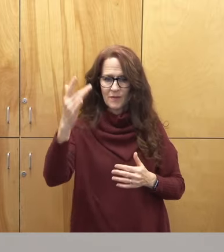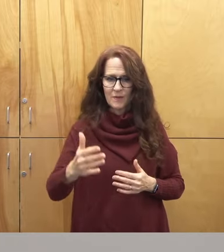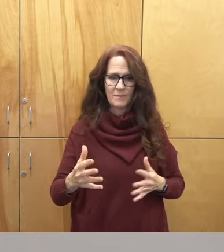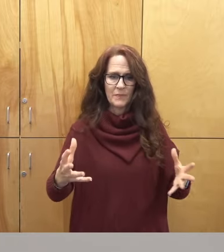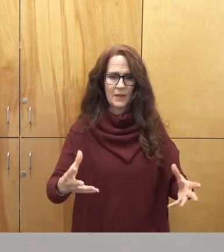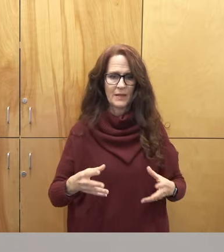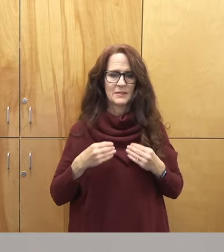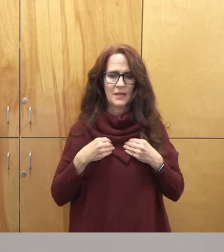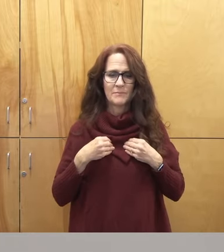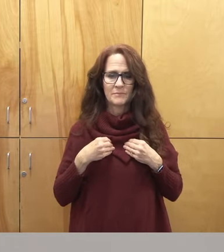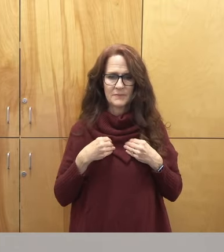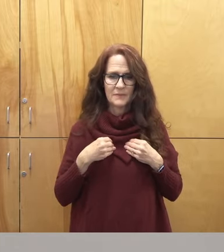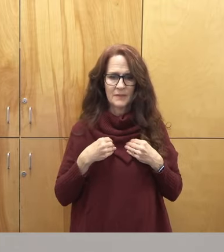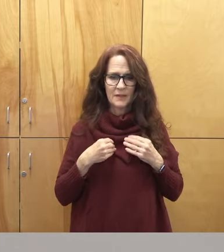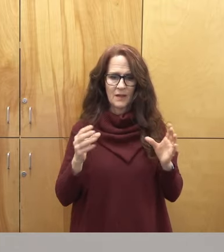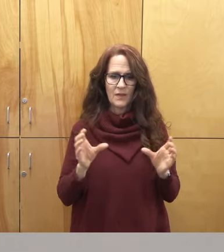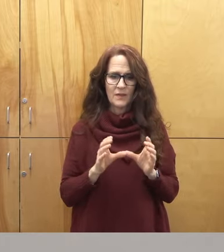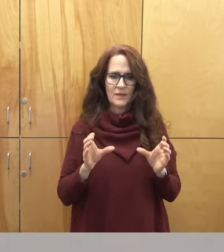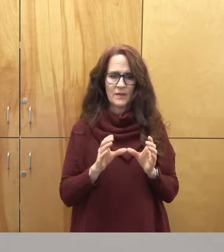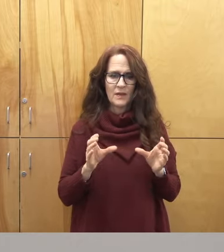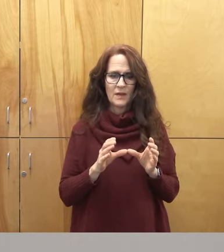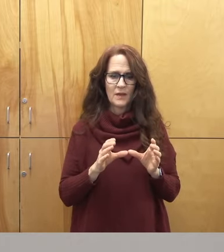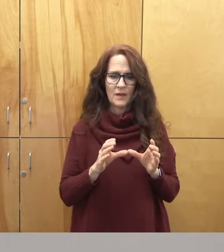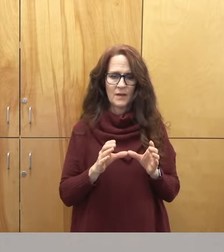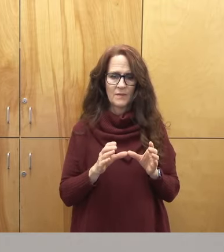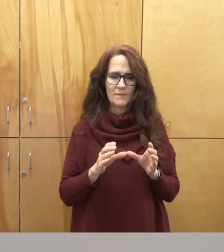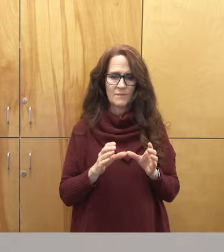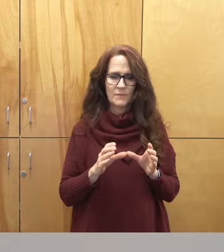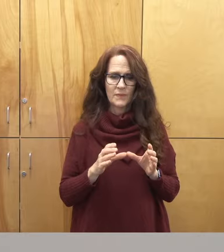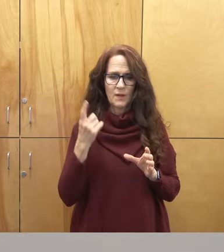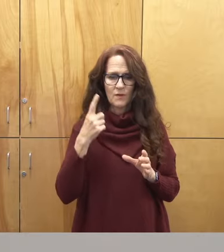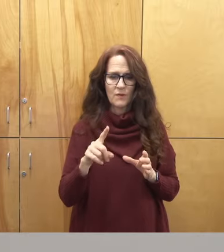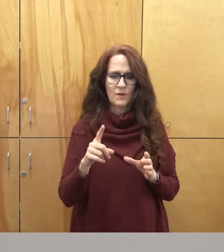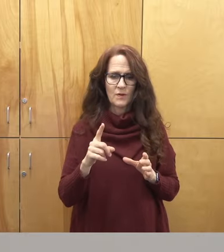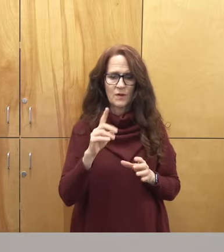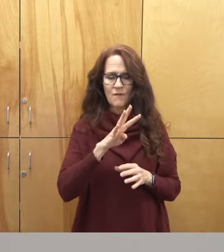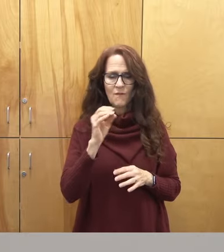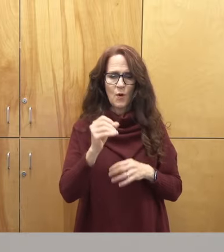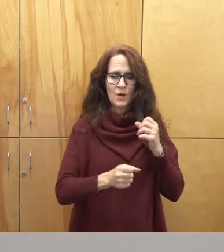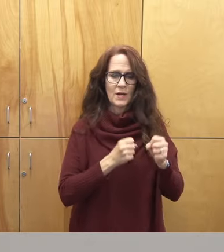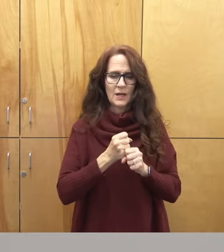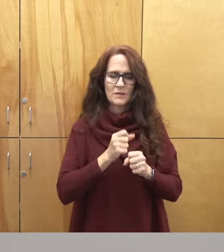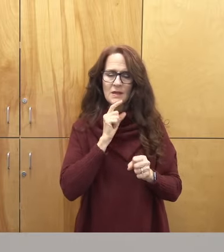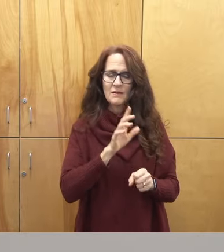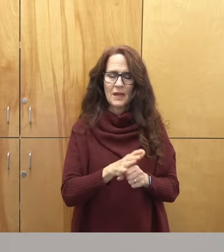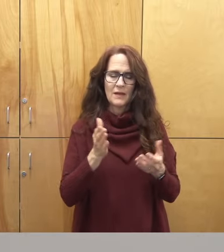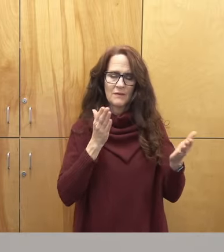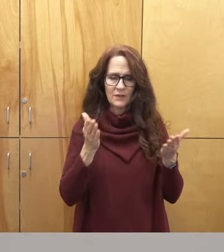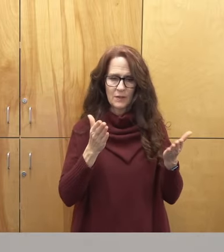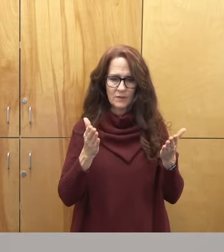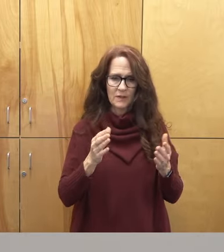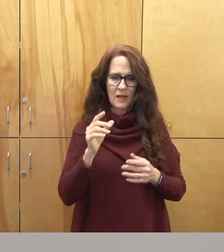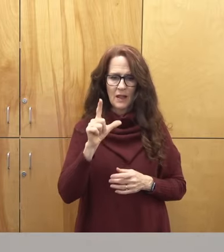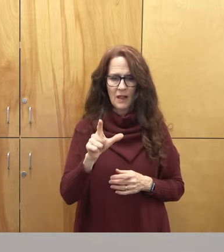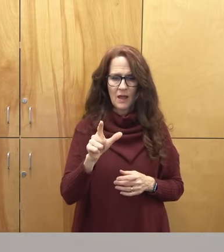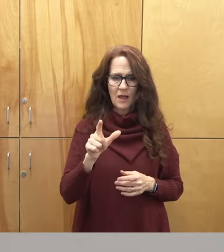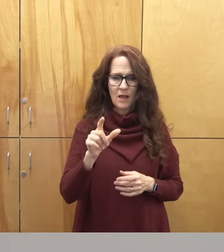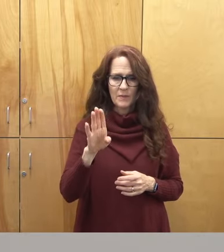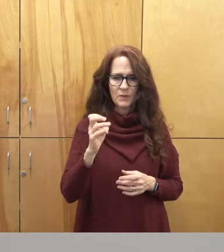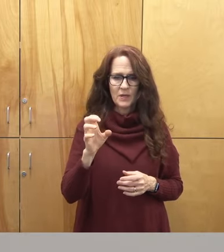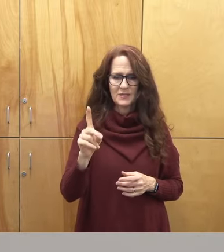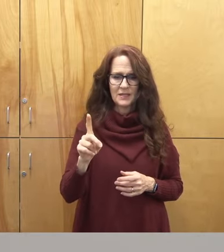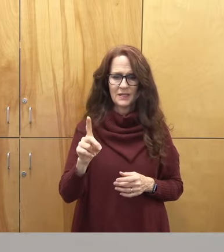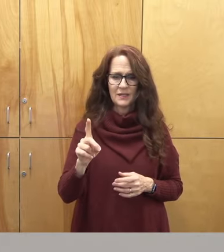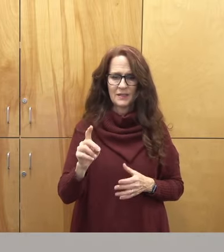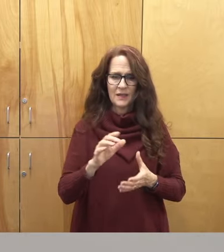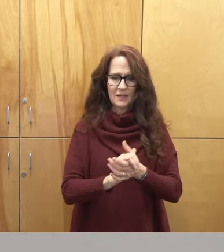accept this certificate of for your 40 years of dedicated service to the Long Beach Unified School